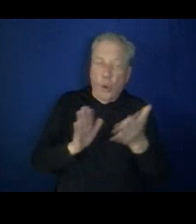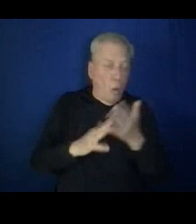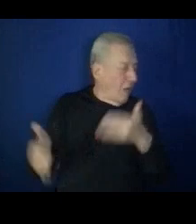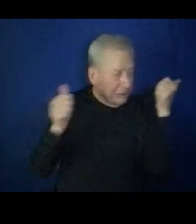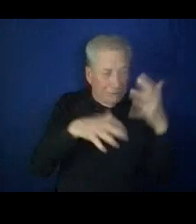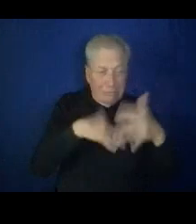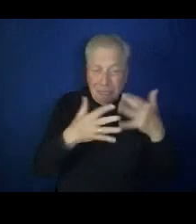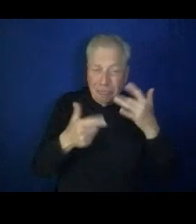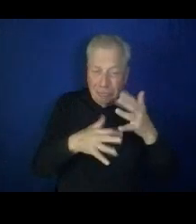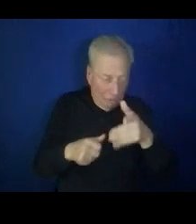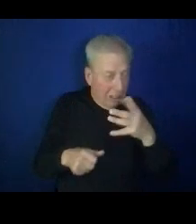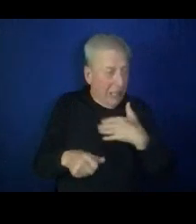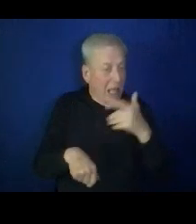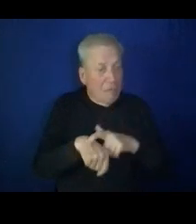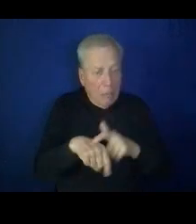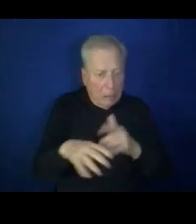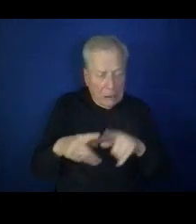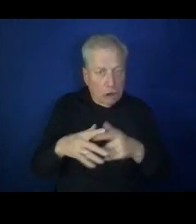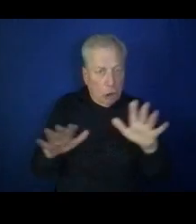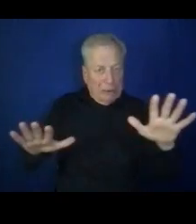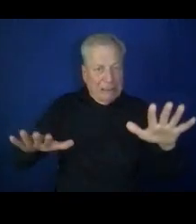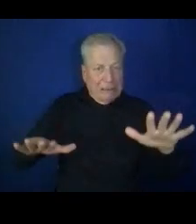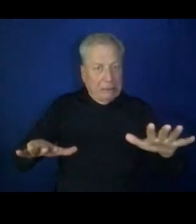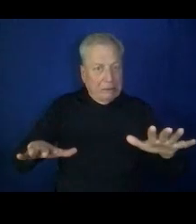take time and you start slowing it down,